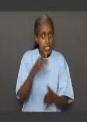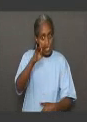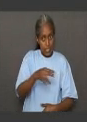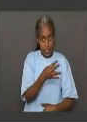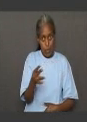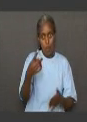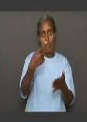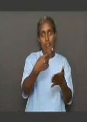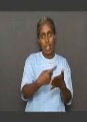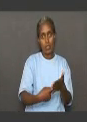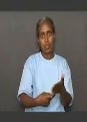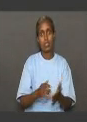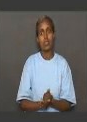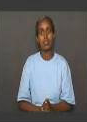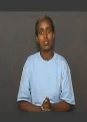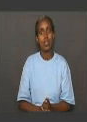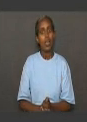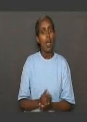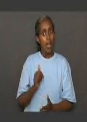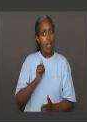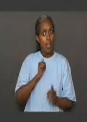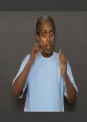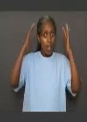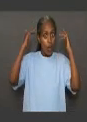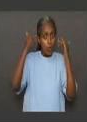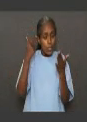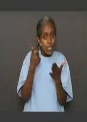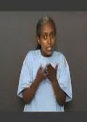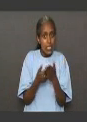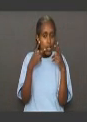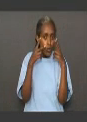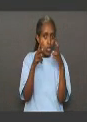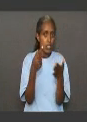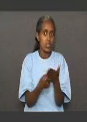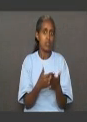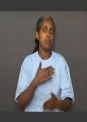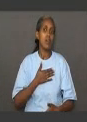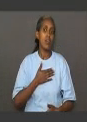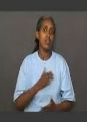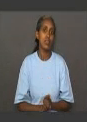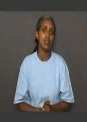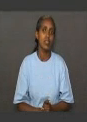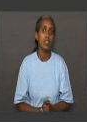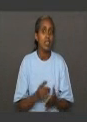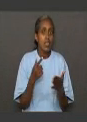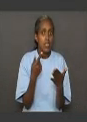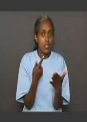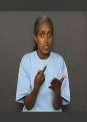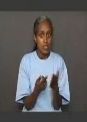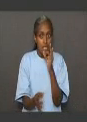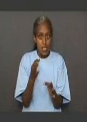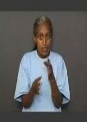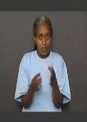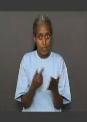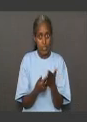of values. I hope that yours looks the same as mine. If it does, then